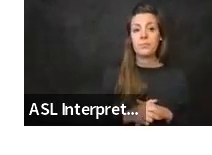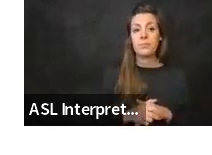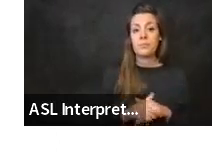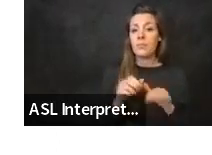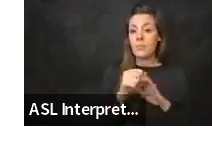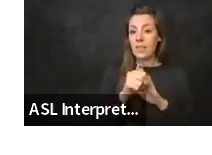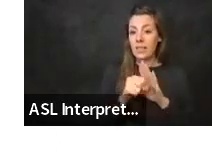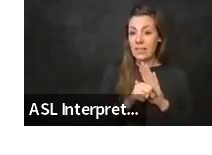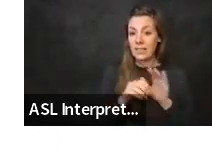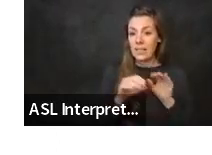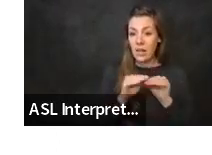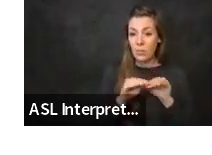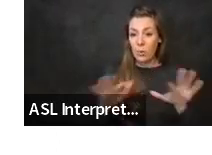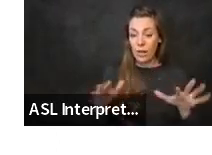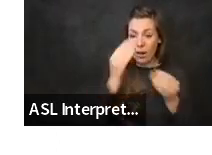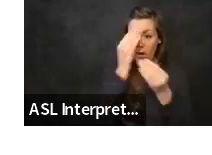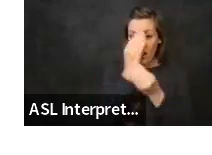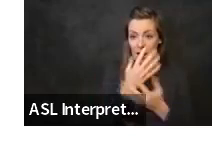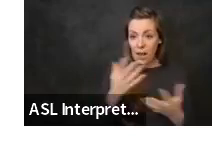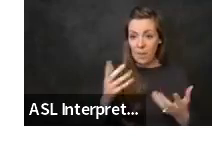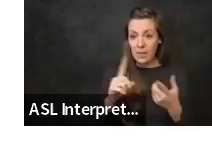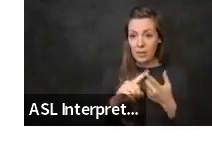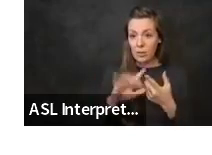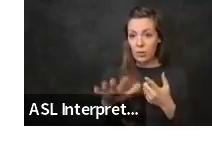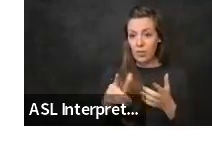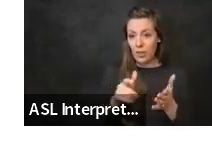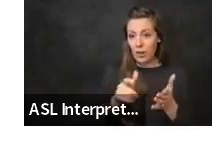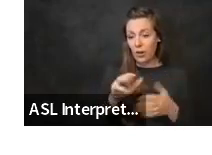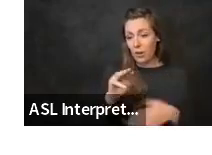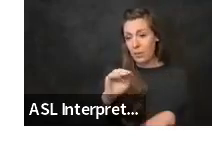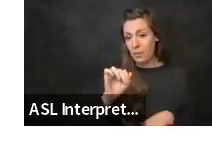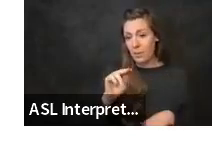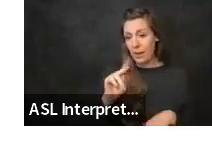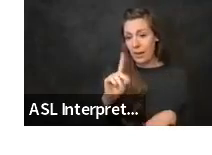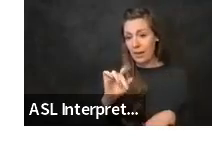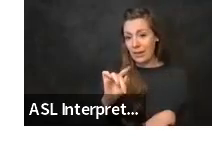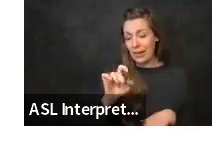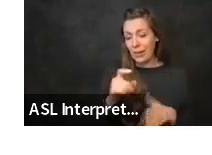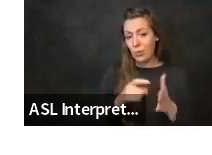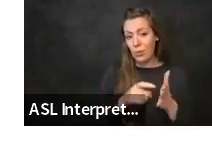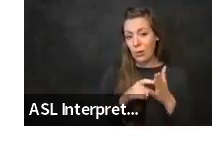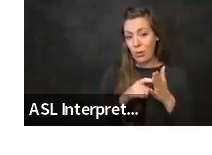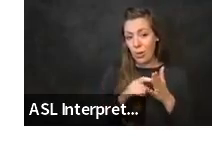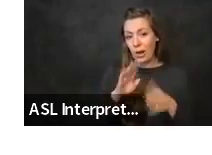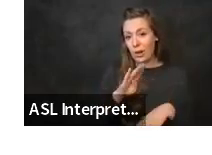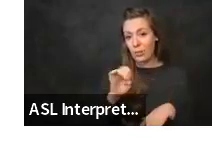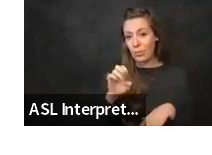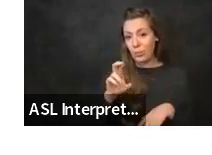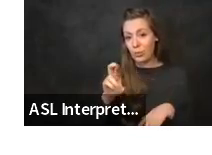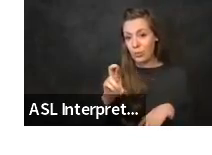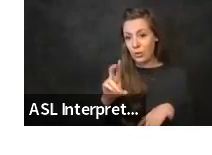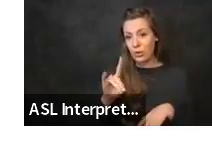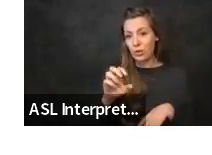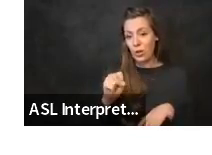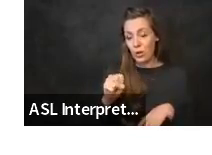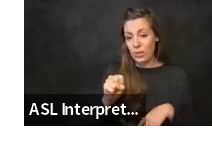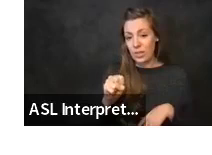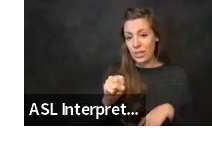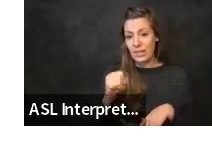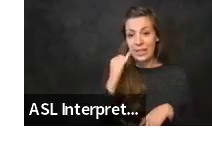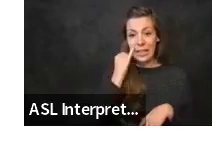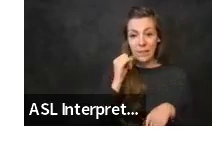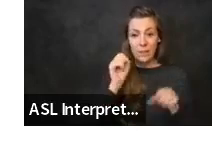out an update to their mandates requiring booster doses when eligible for the following